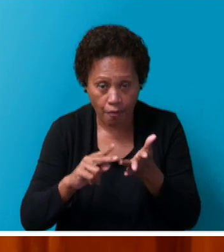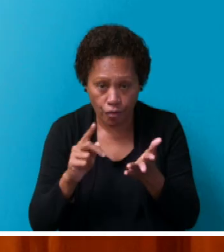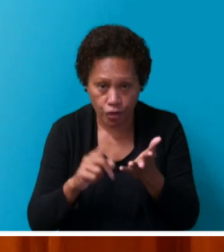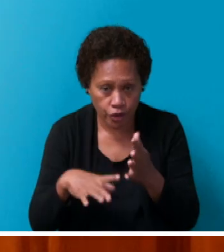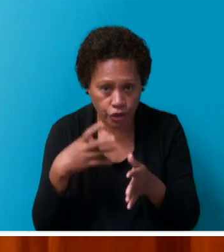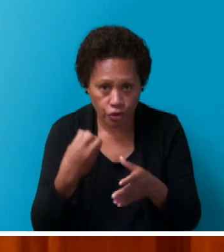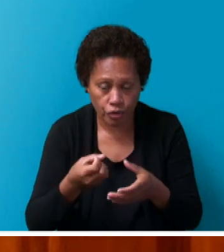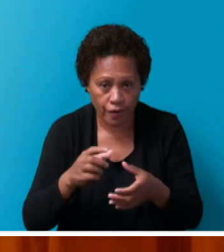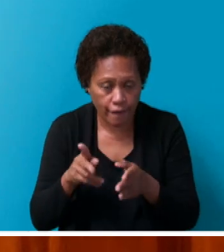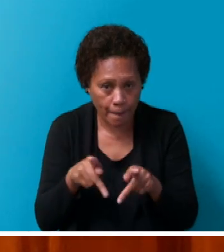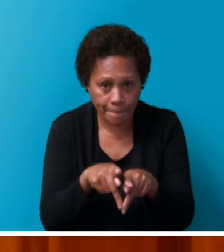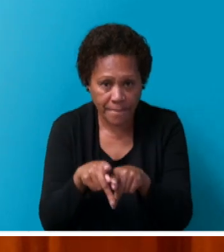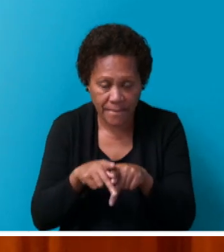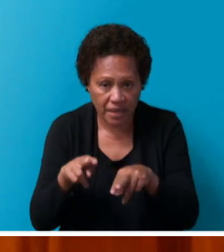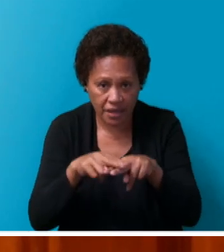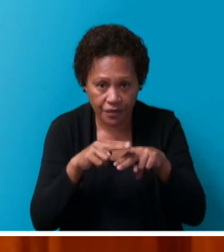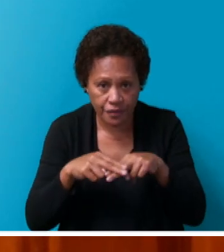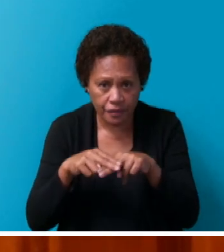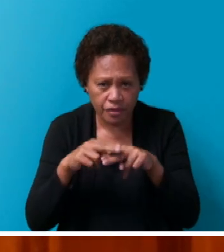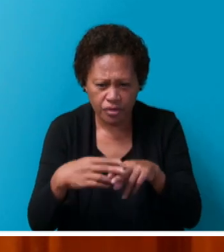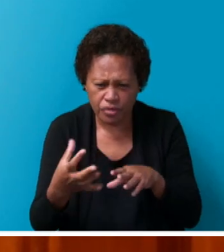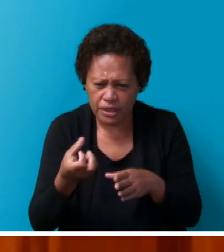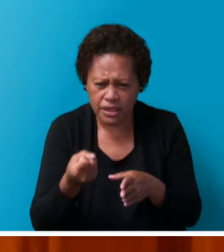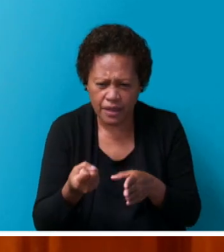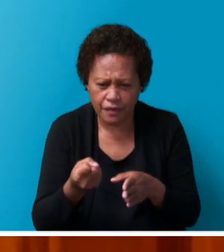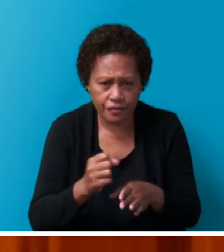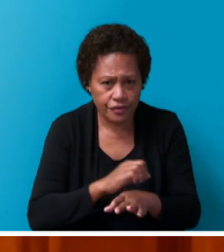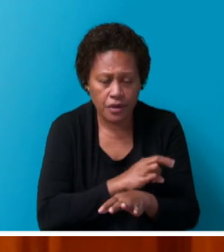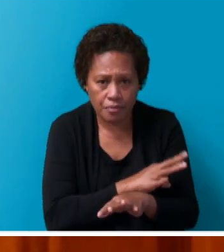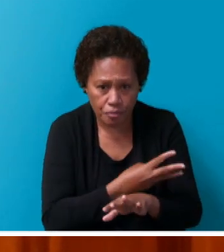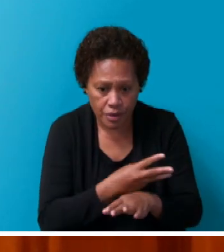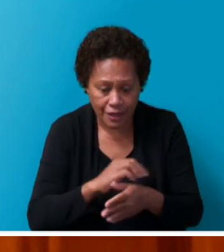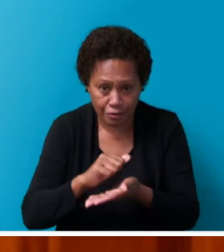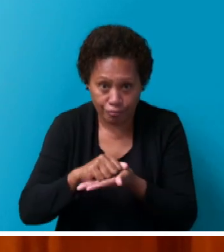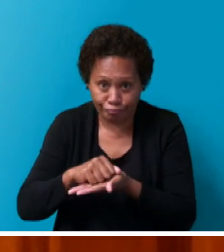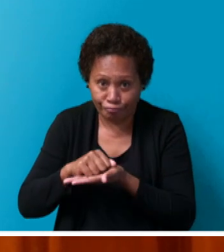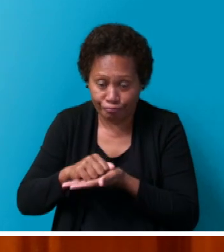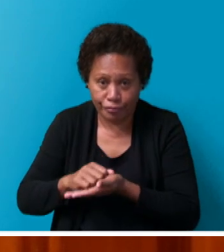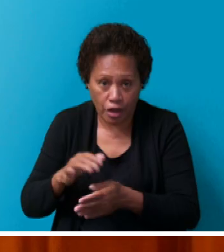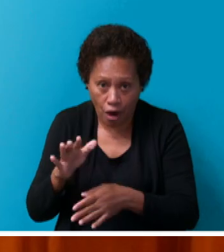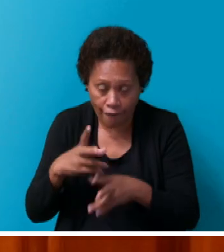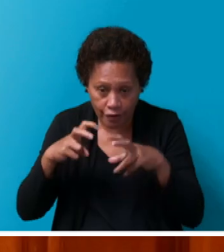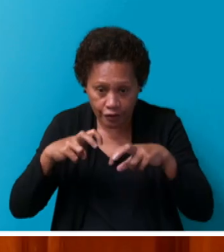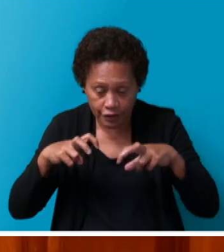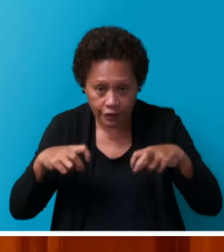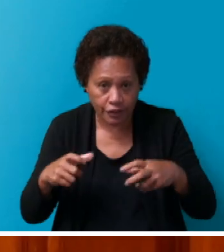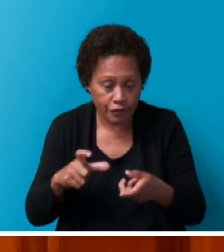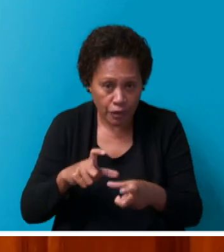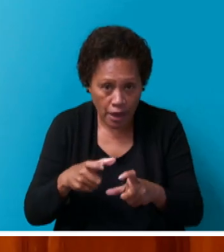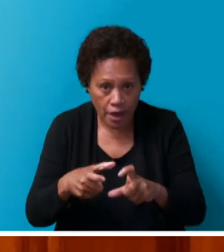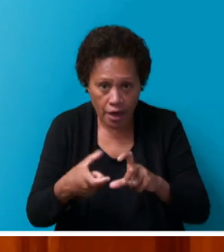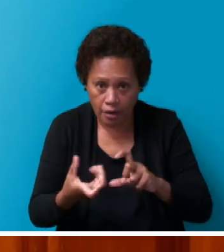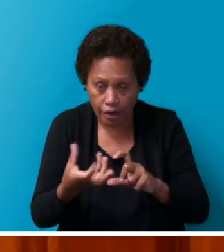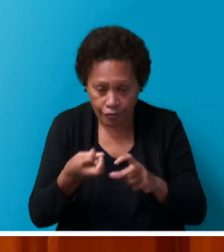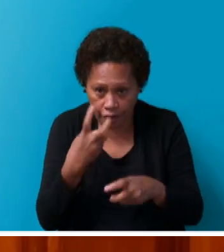partnership between Fiji and Pristine Seas to support marine conservation, oceanographic research, and climate impact monitoring